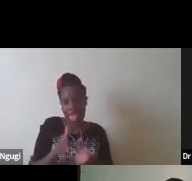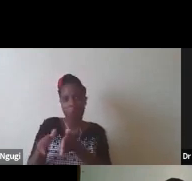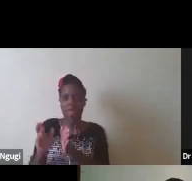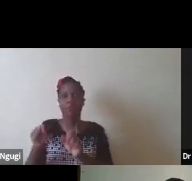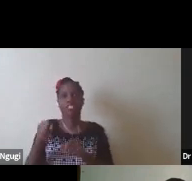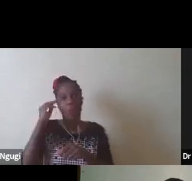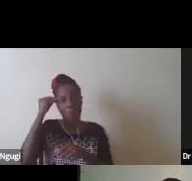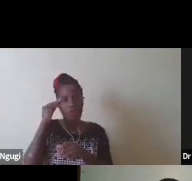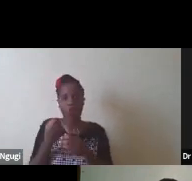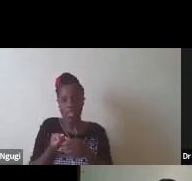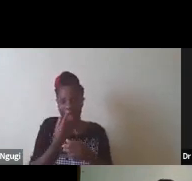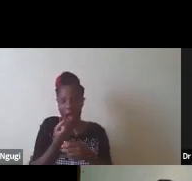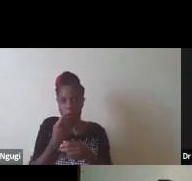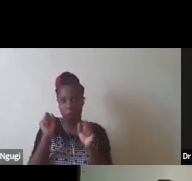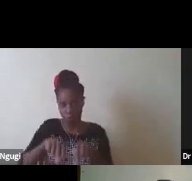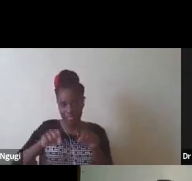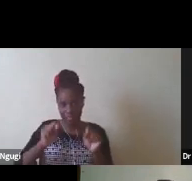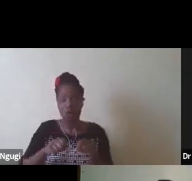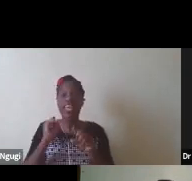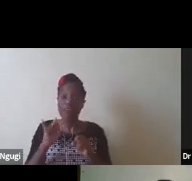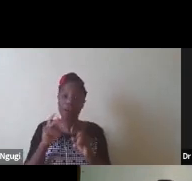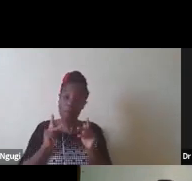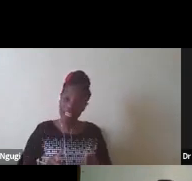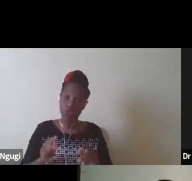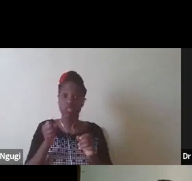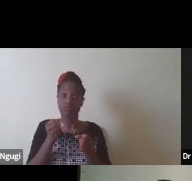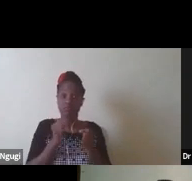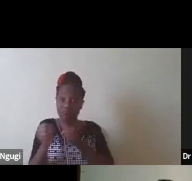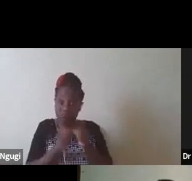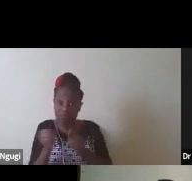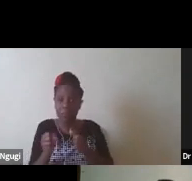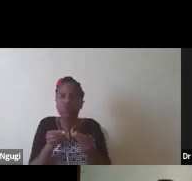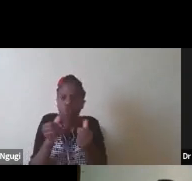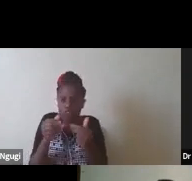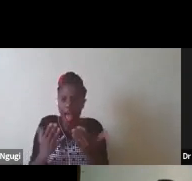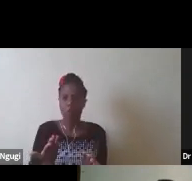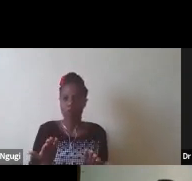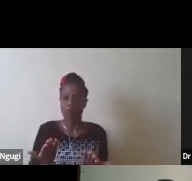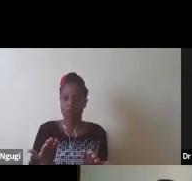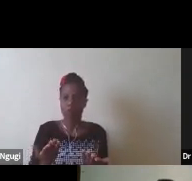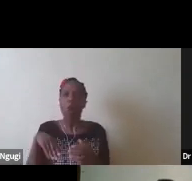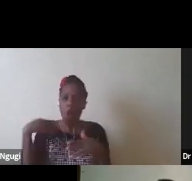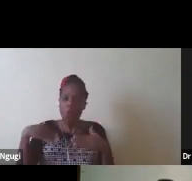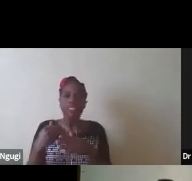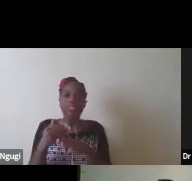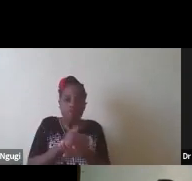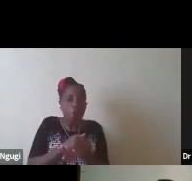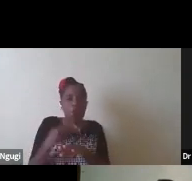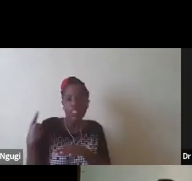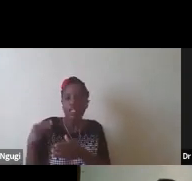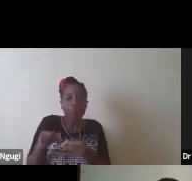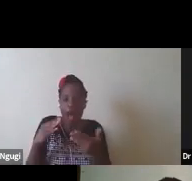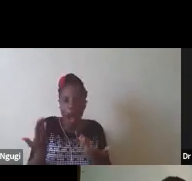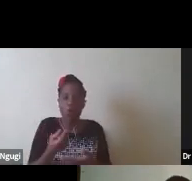along, once you become aggressive, our first attempt will be to tranquilize you. But once you understand that that is not